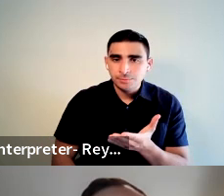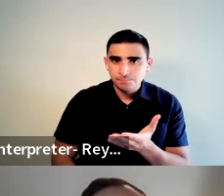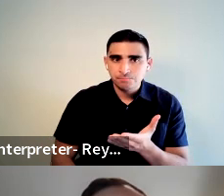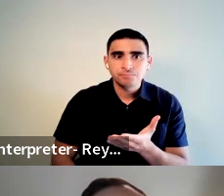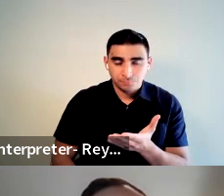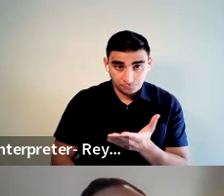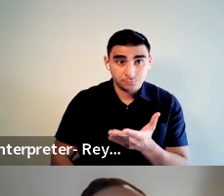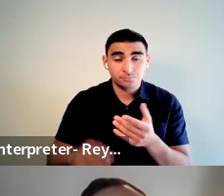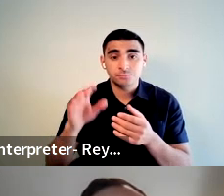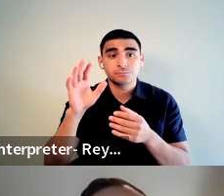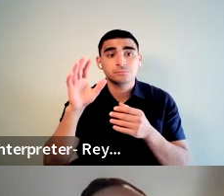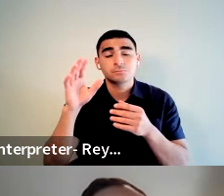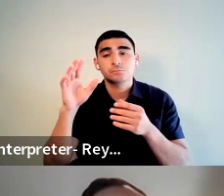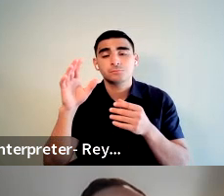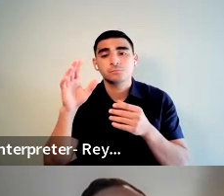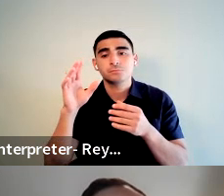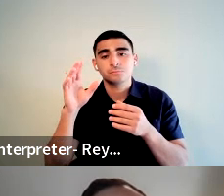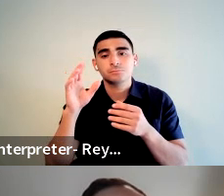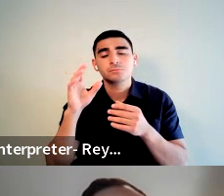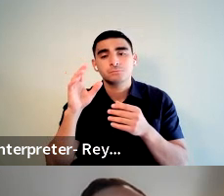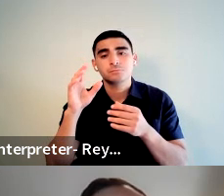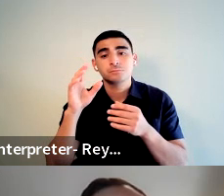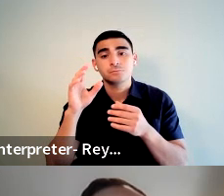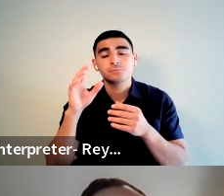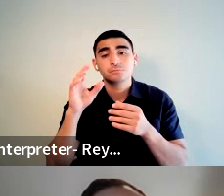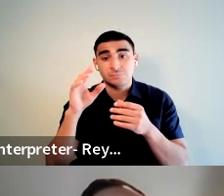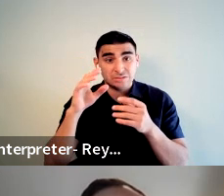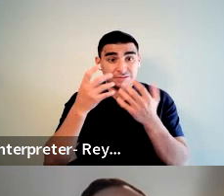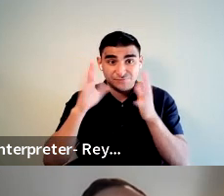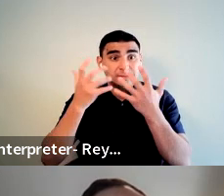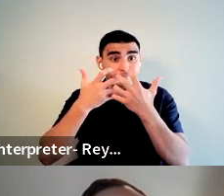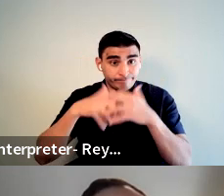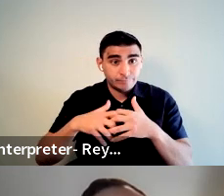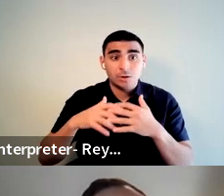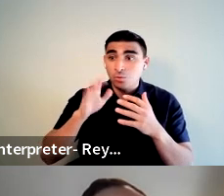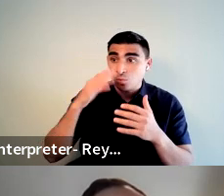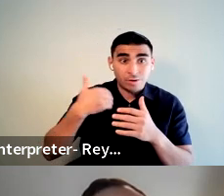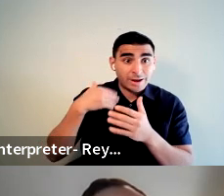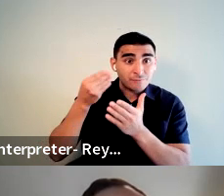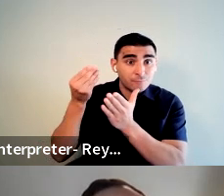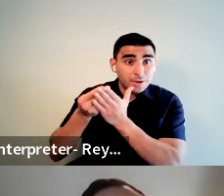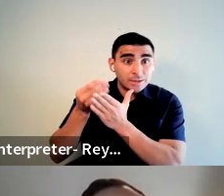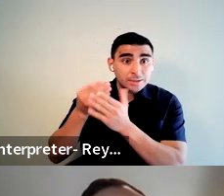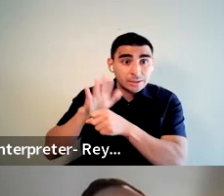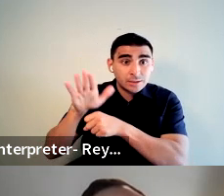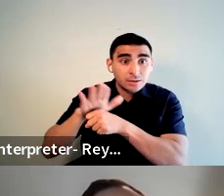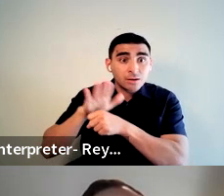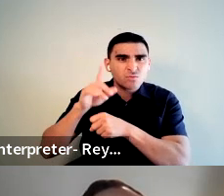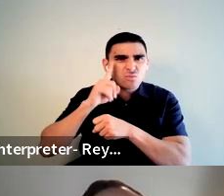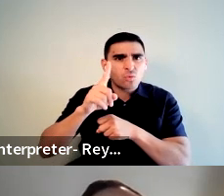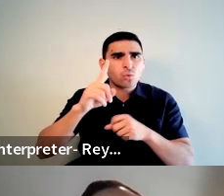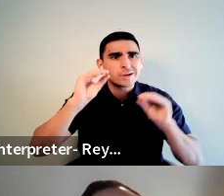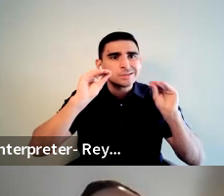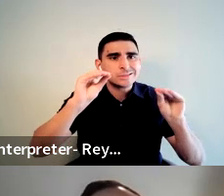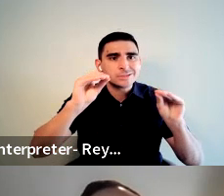have funding to create a very large campaign to let our community know about this?